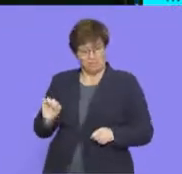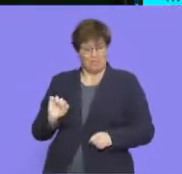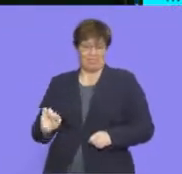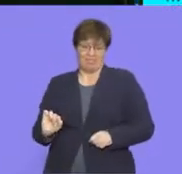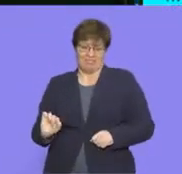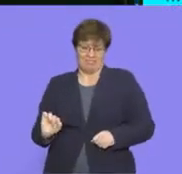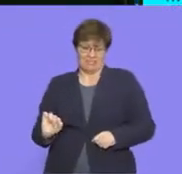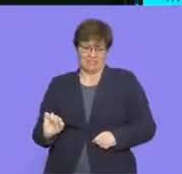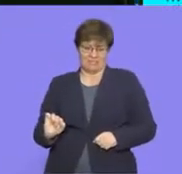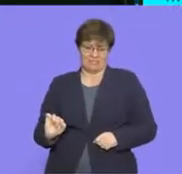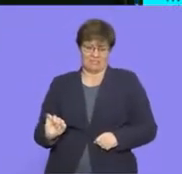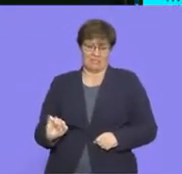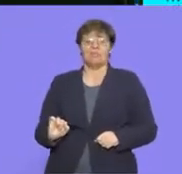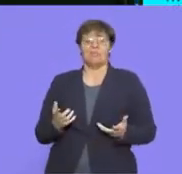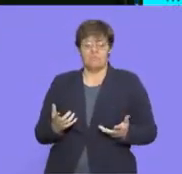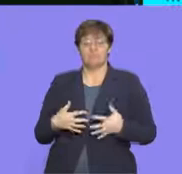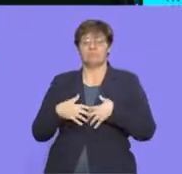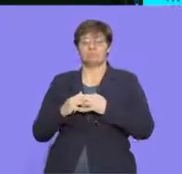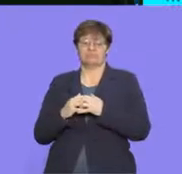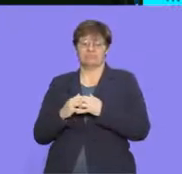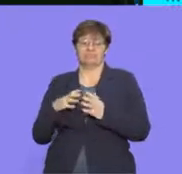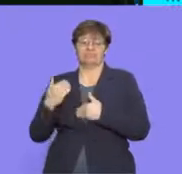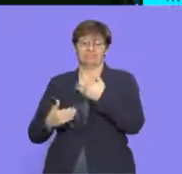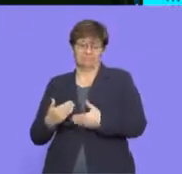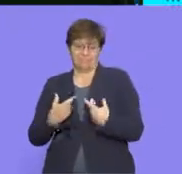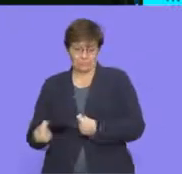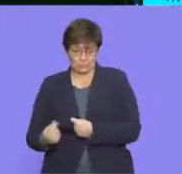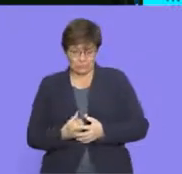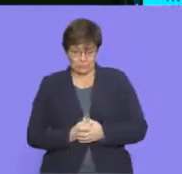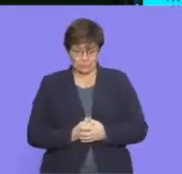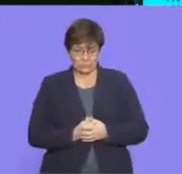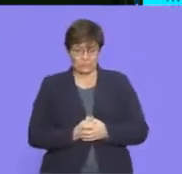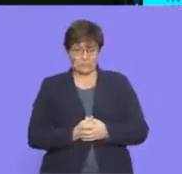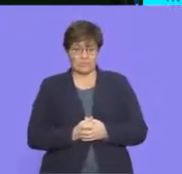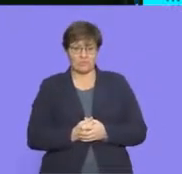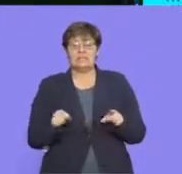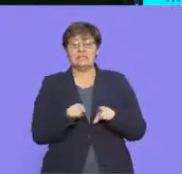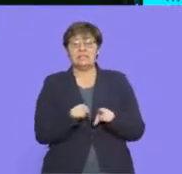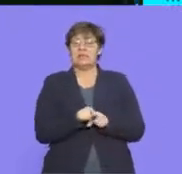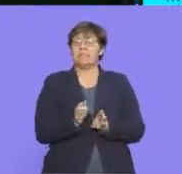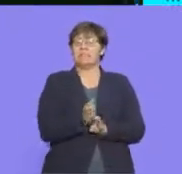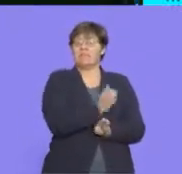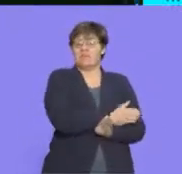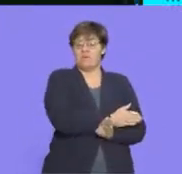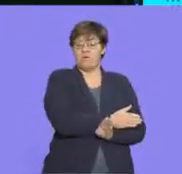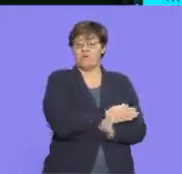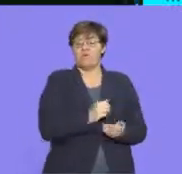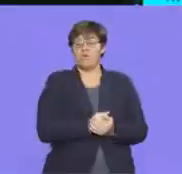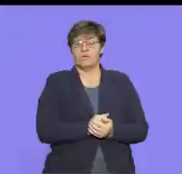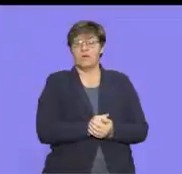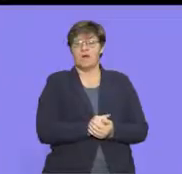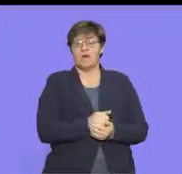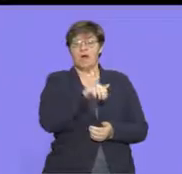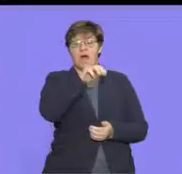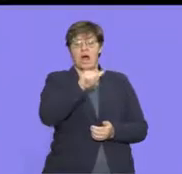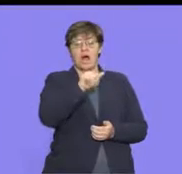special systems in place that can do things effectively. Now, as I said to you over here, this is a little